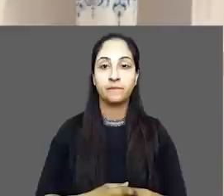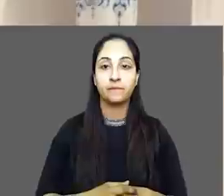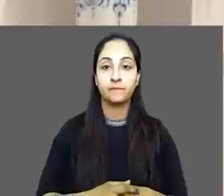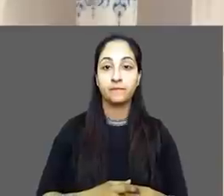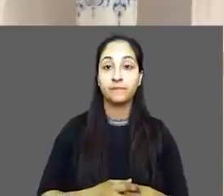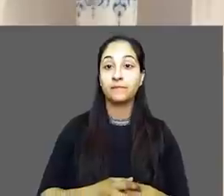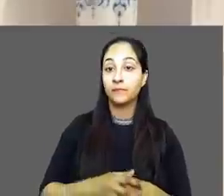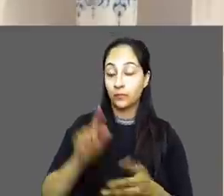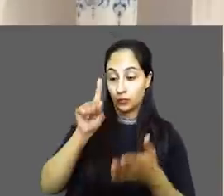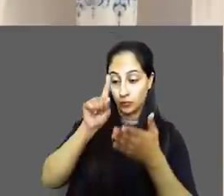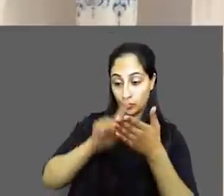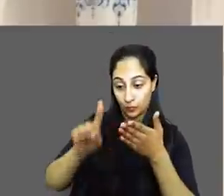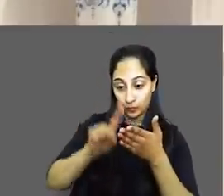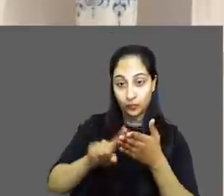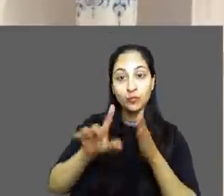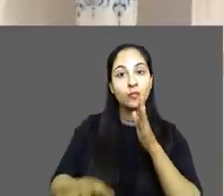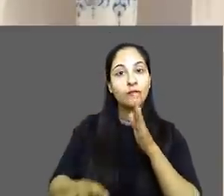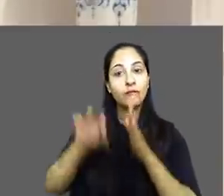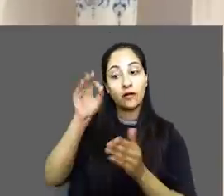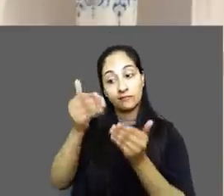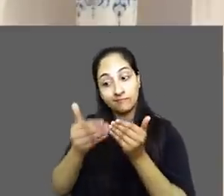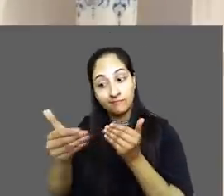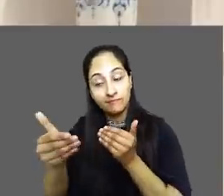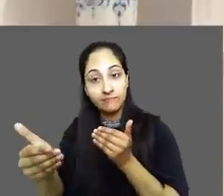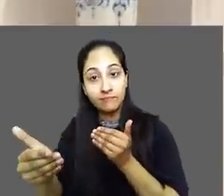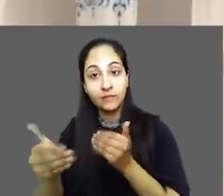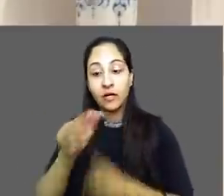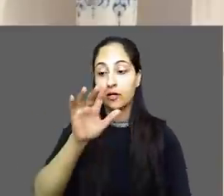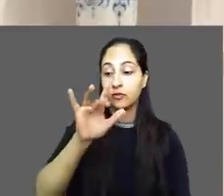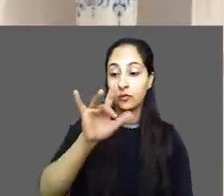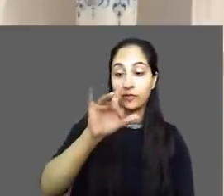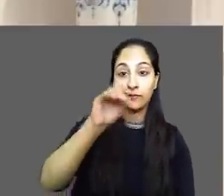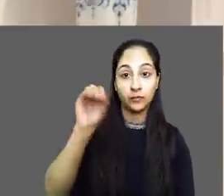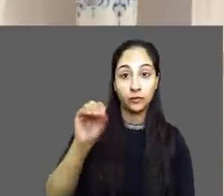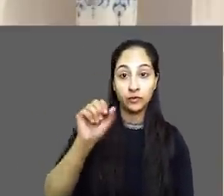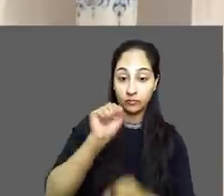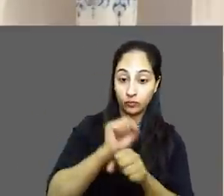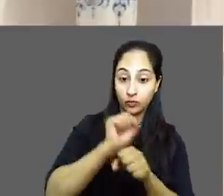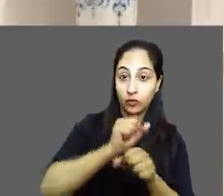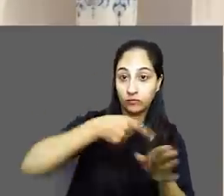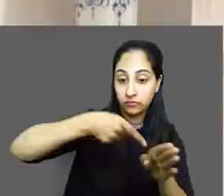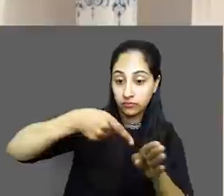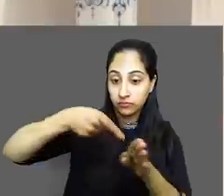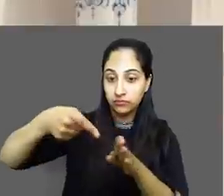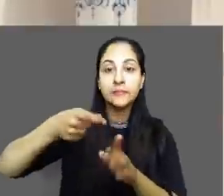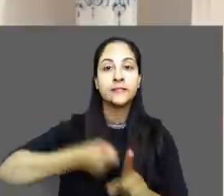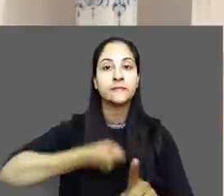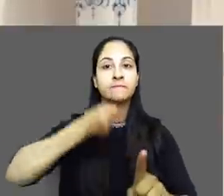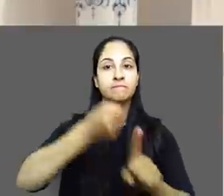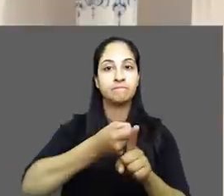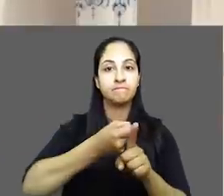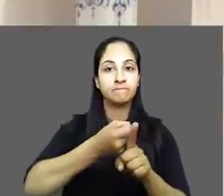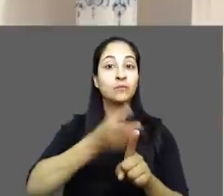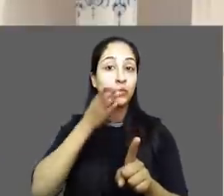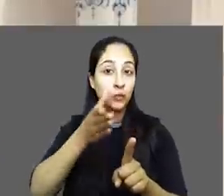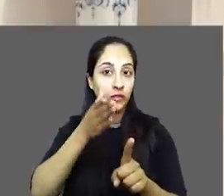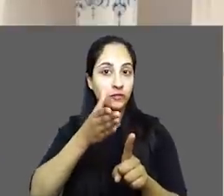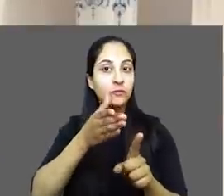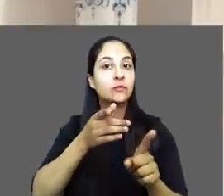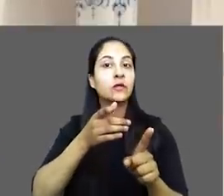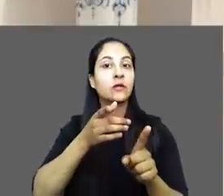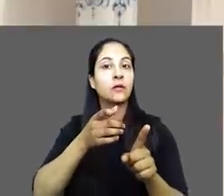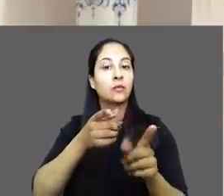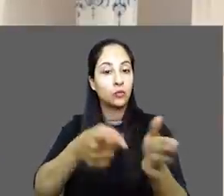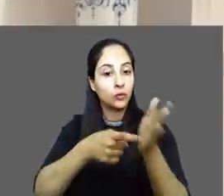25% more workers will need to change their occupations due to digital disruption relative to when the